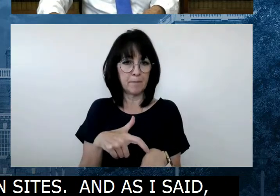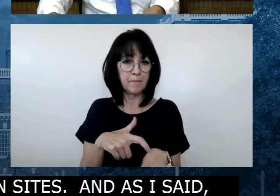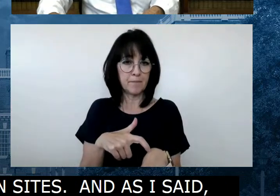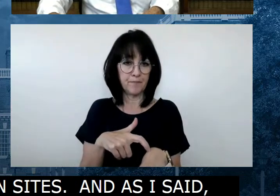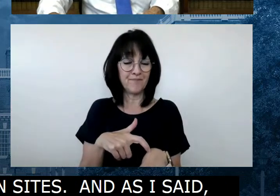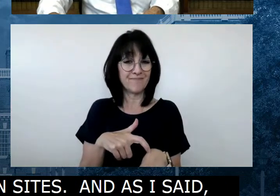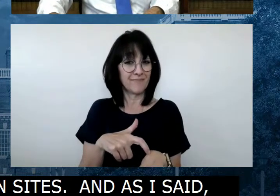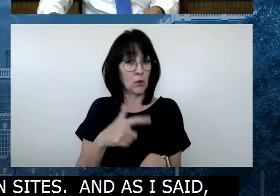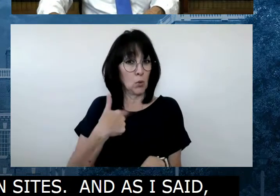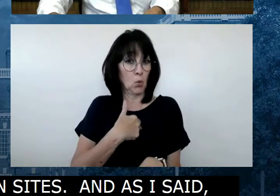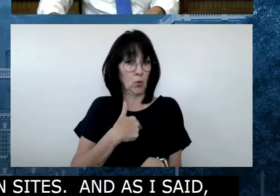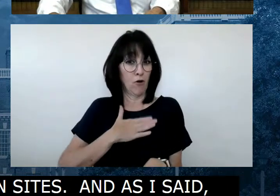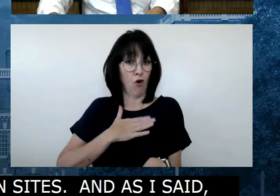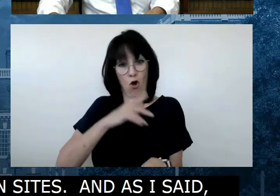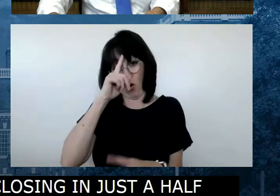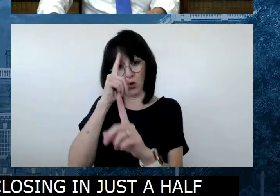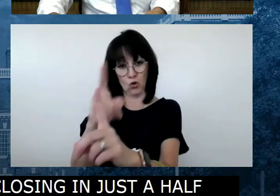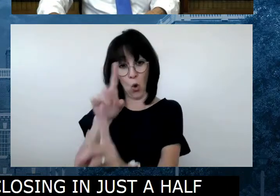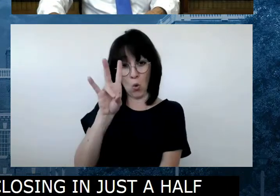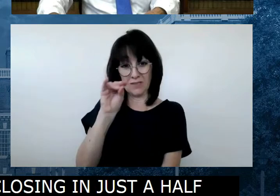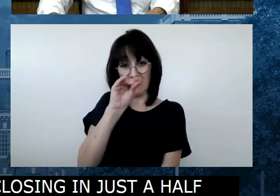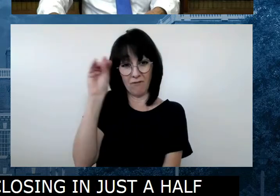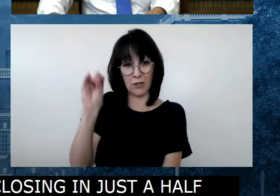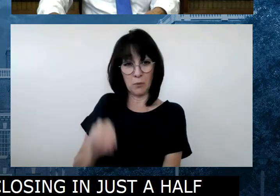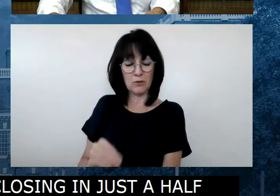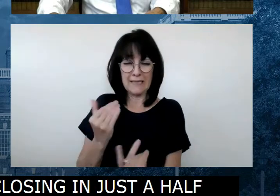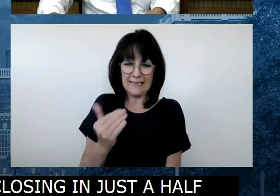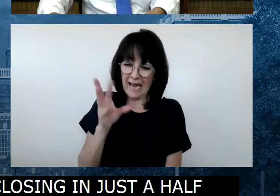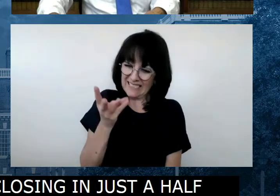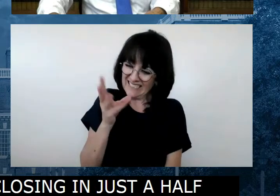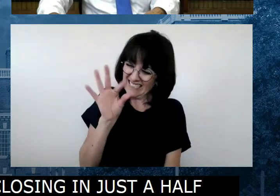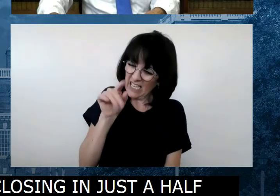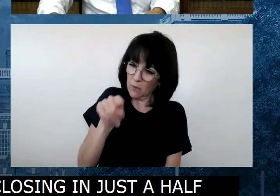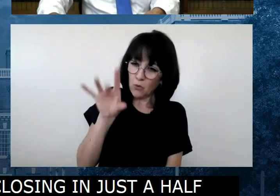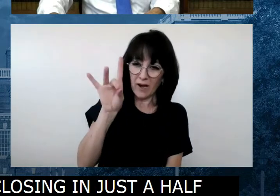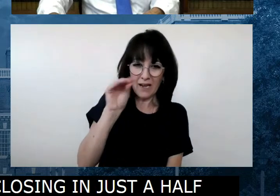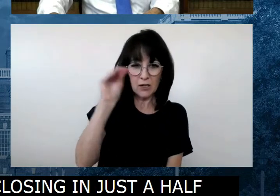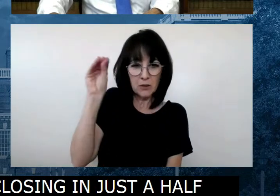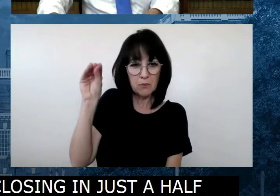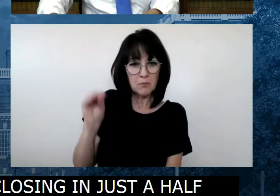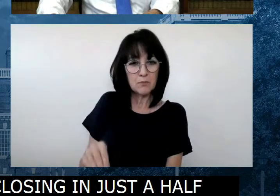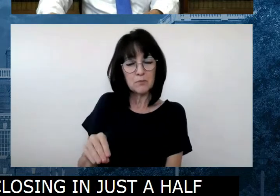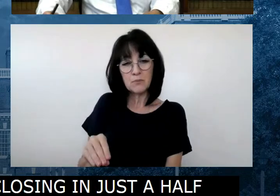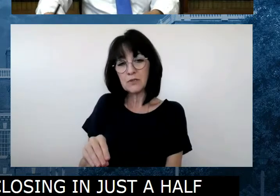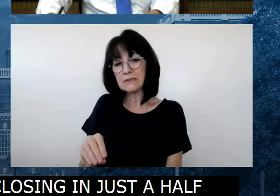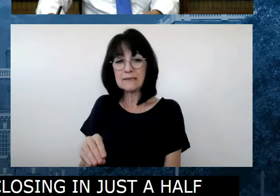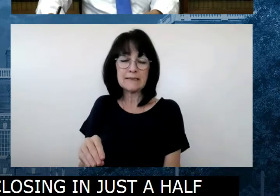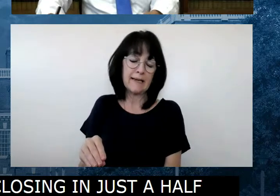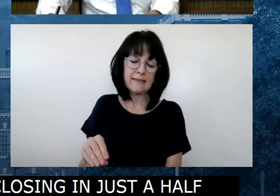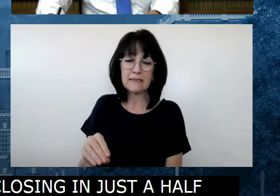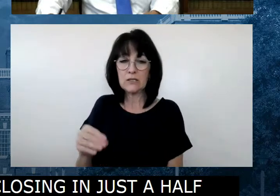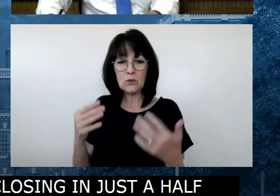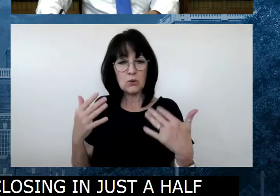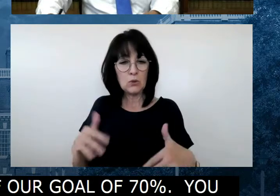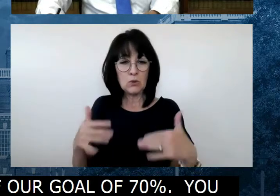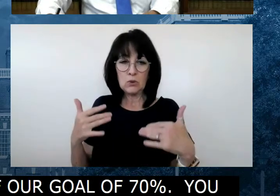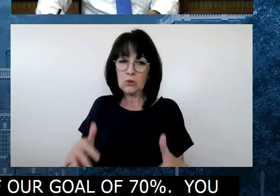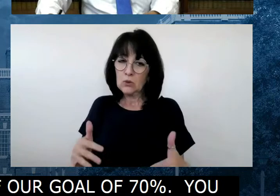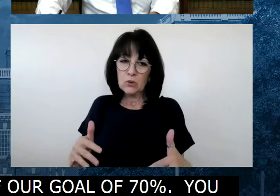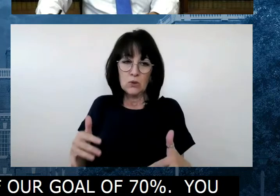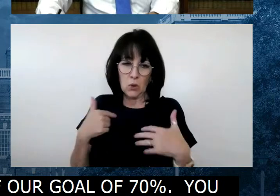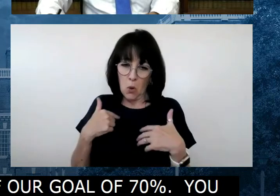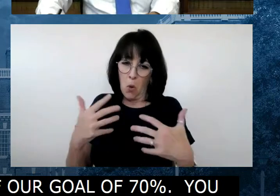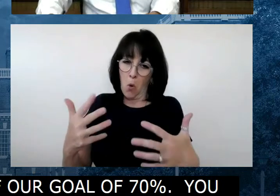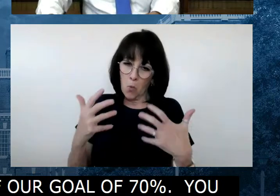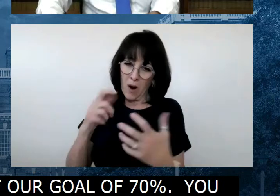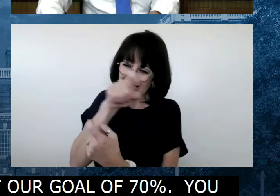You can see it there, 69.8%. We could really round that up to 70%. We'd be there, but we're going to hit the exact